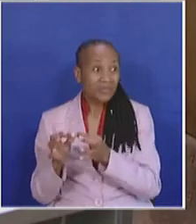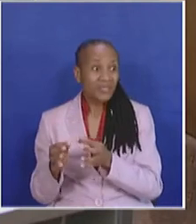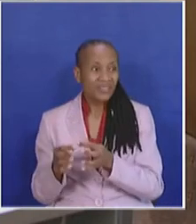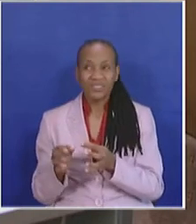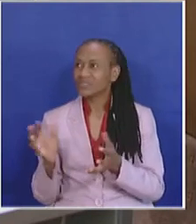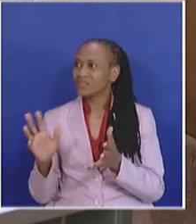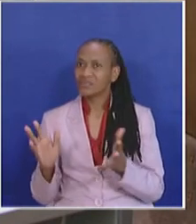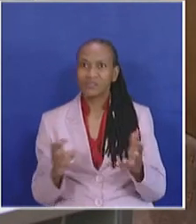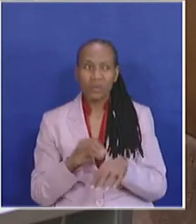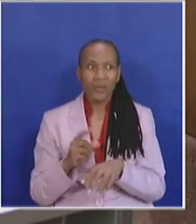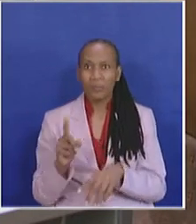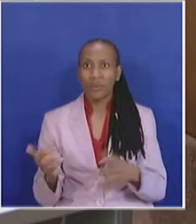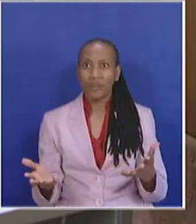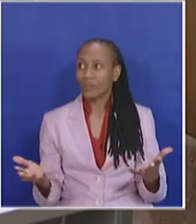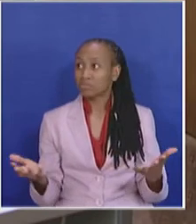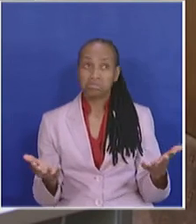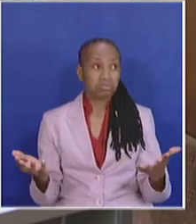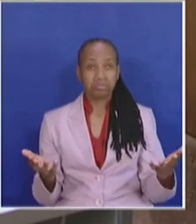please.